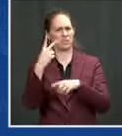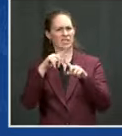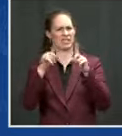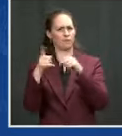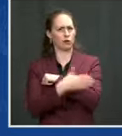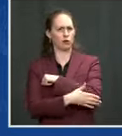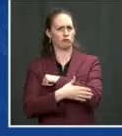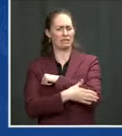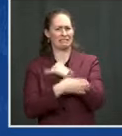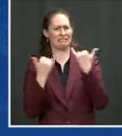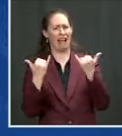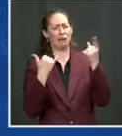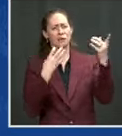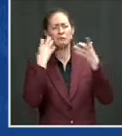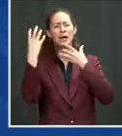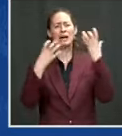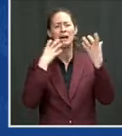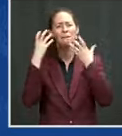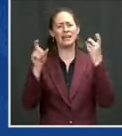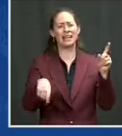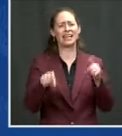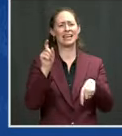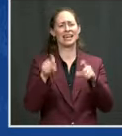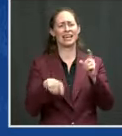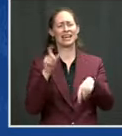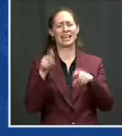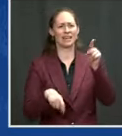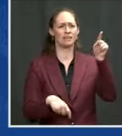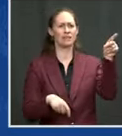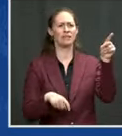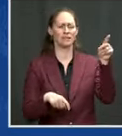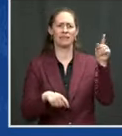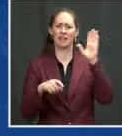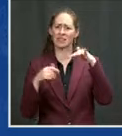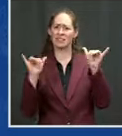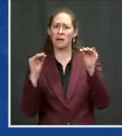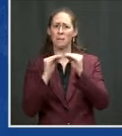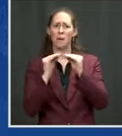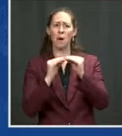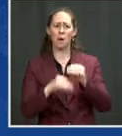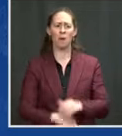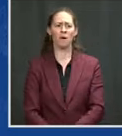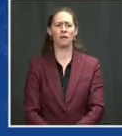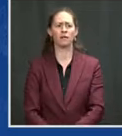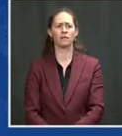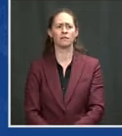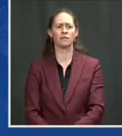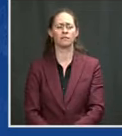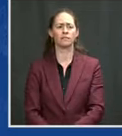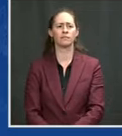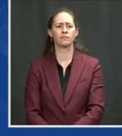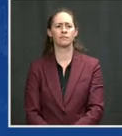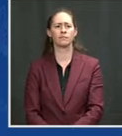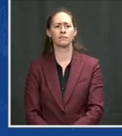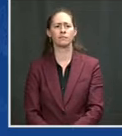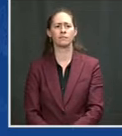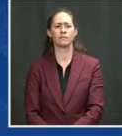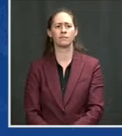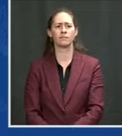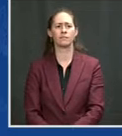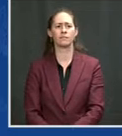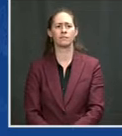But there's just an awful lot. I literally have virtually 40